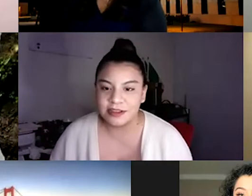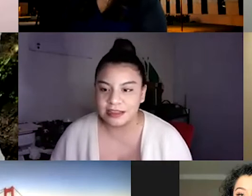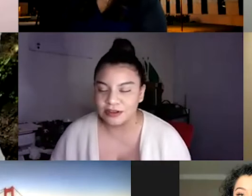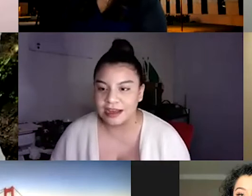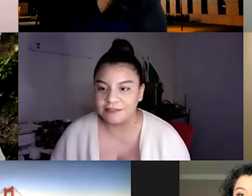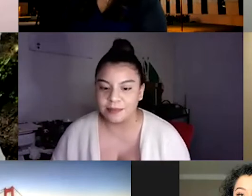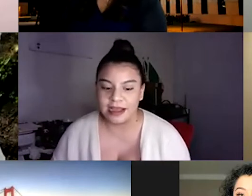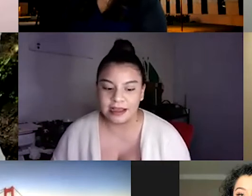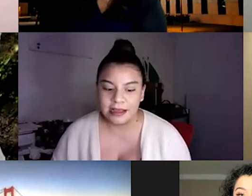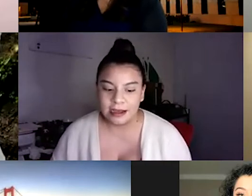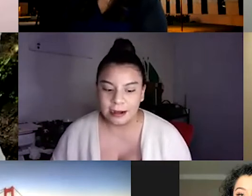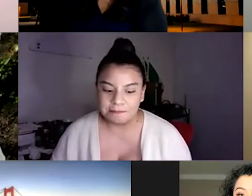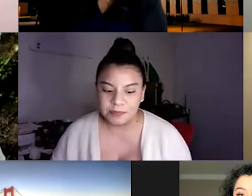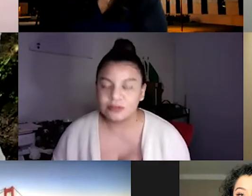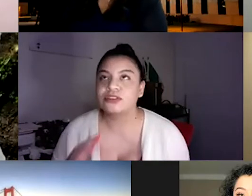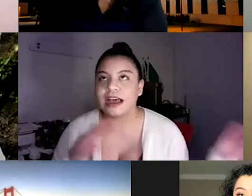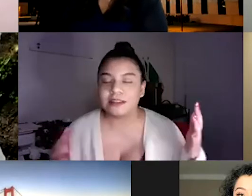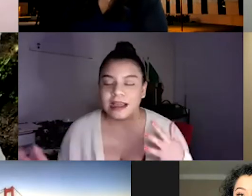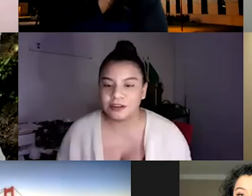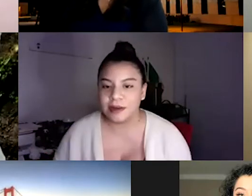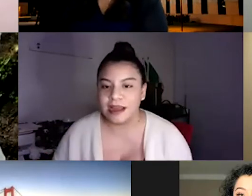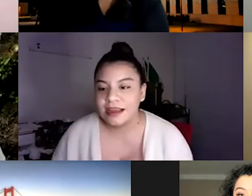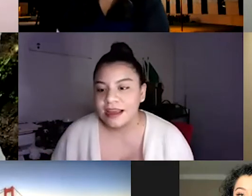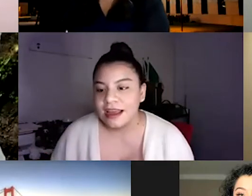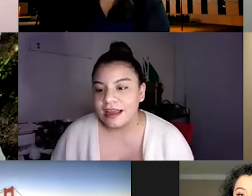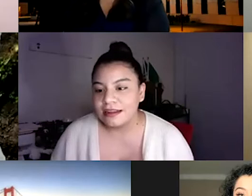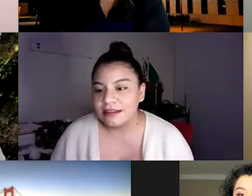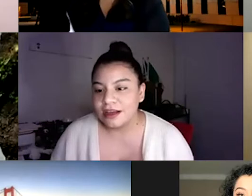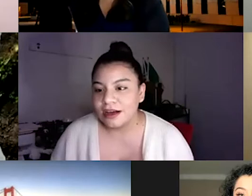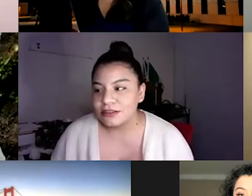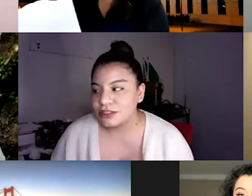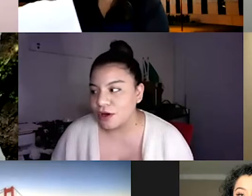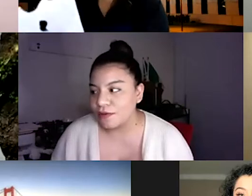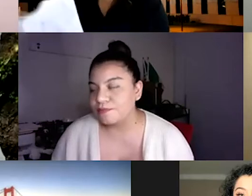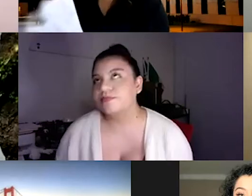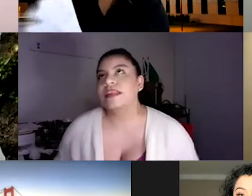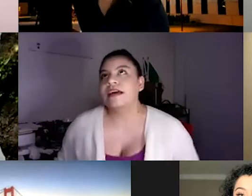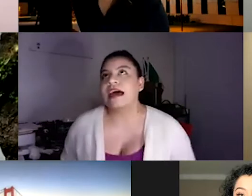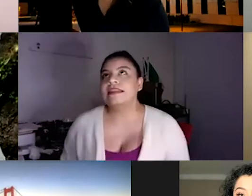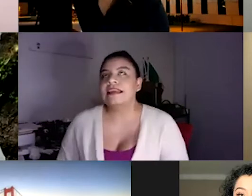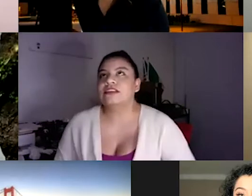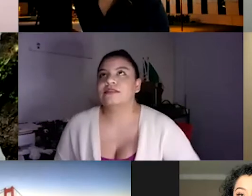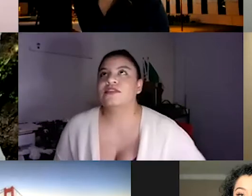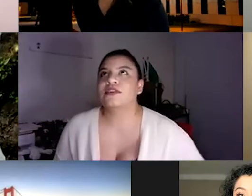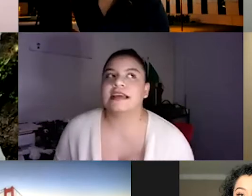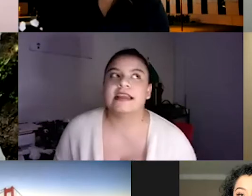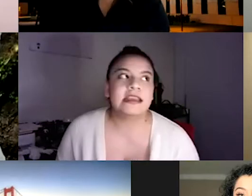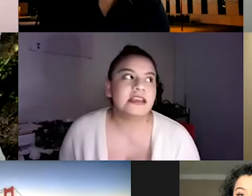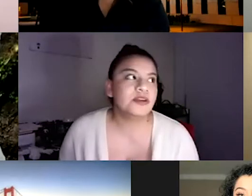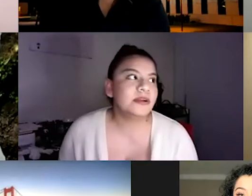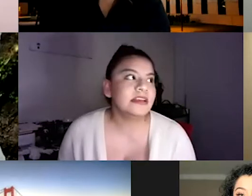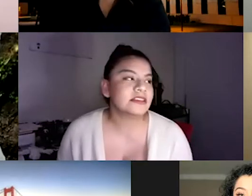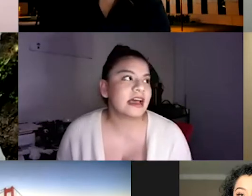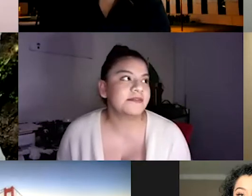amazing feeling to have their back, to have them have your back. And so I think in terms of your